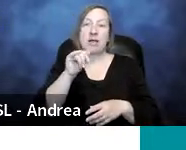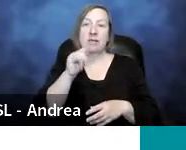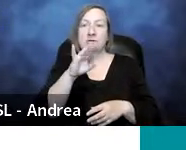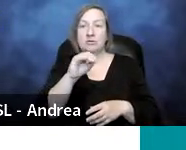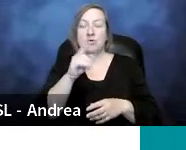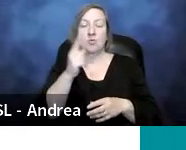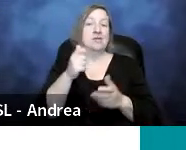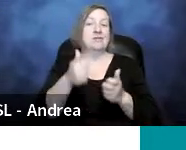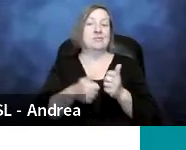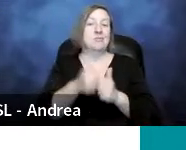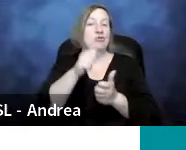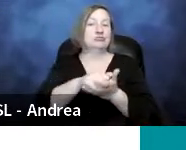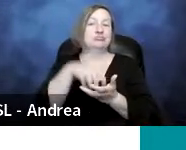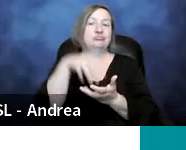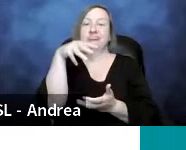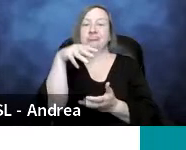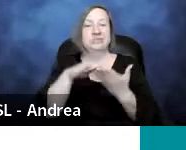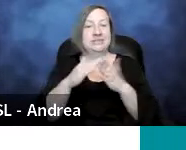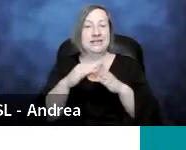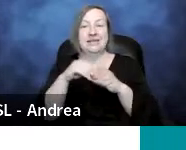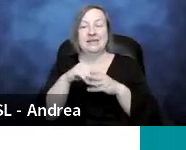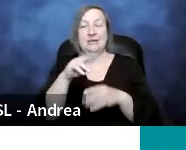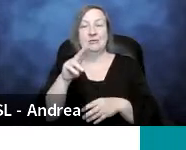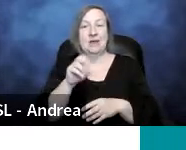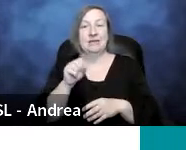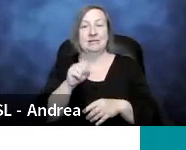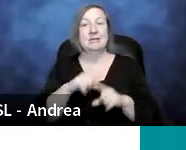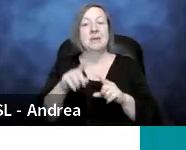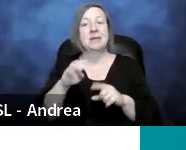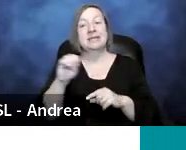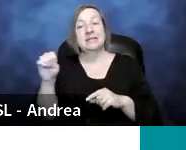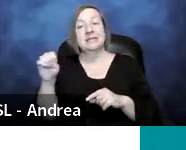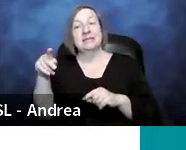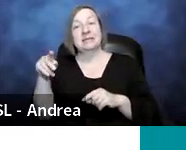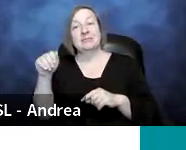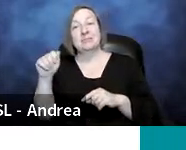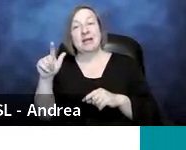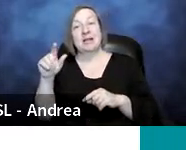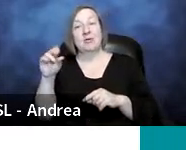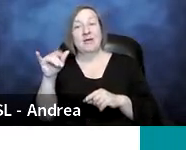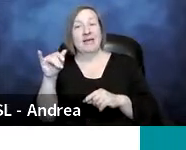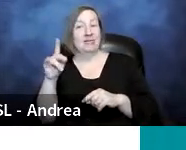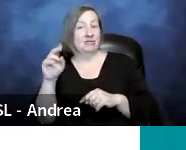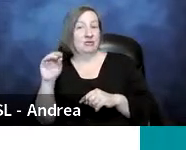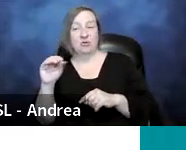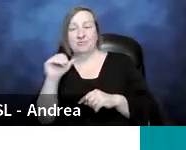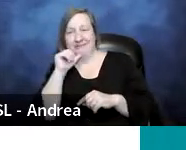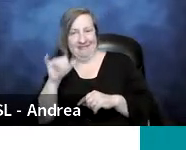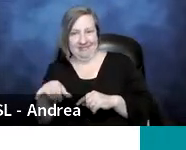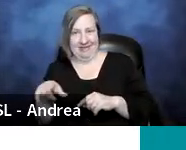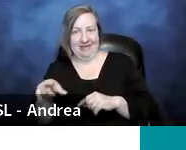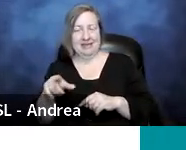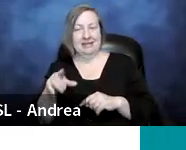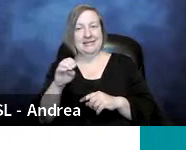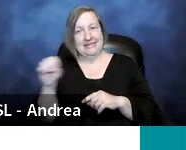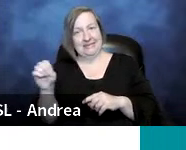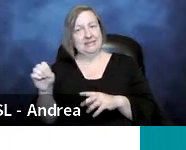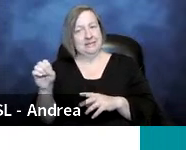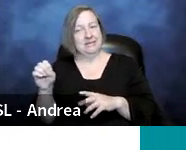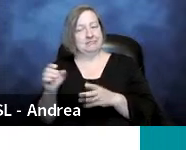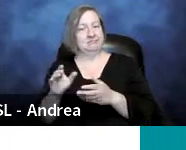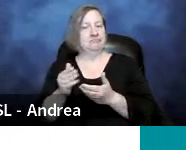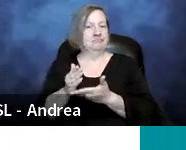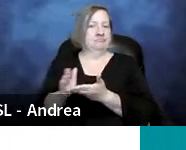of the US. But East Palo Alto does not reflect it at all. And it's called East for a reason.